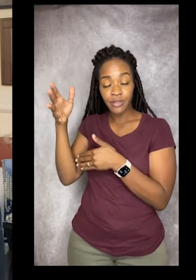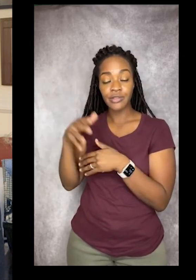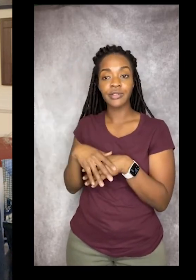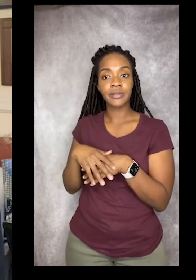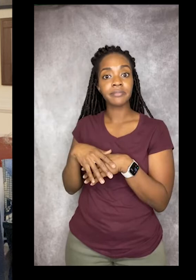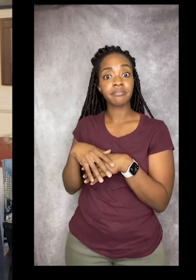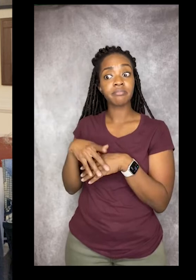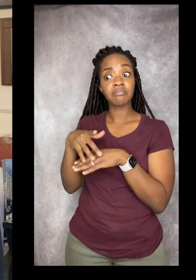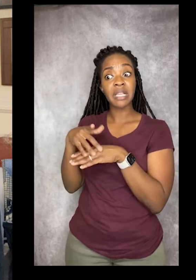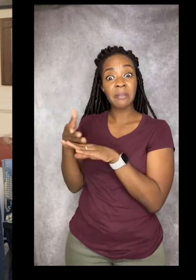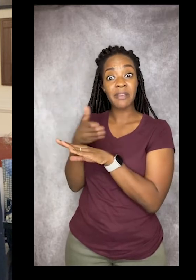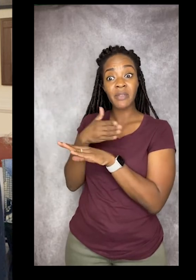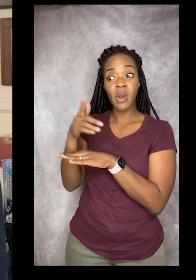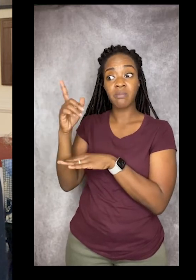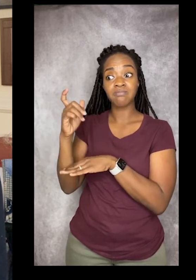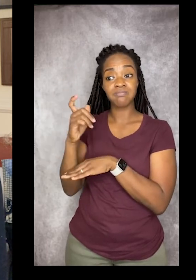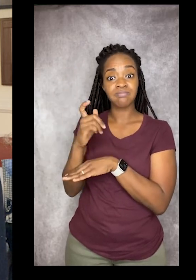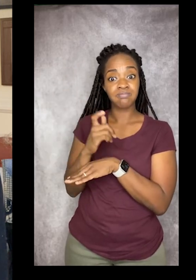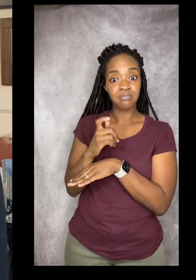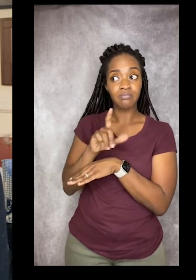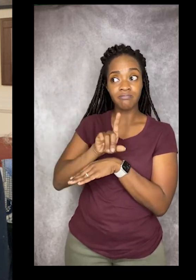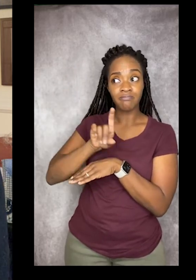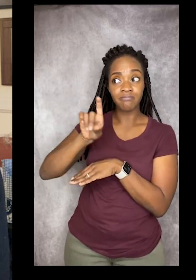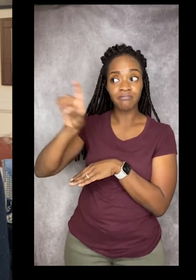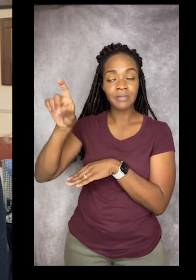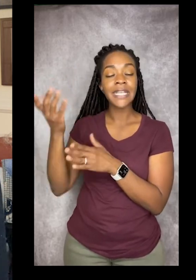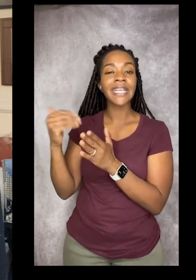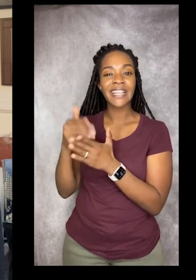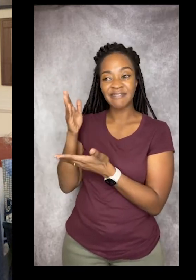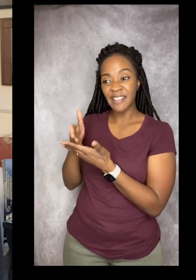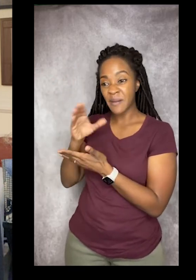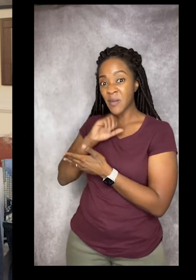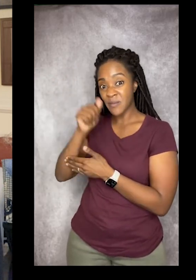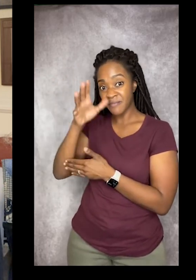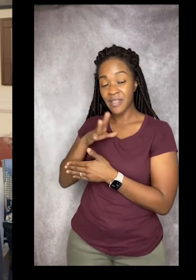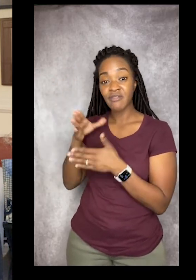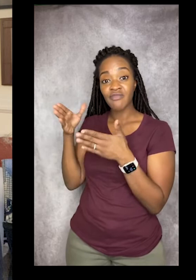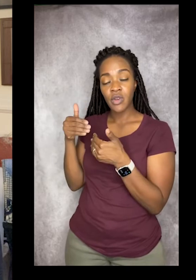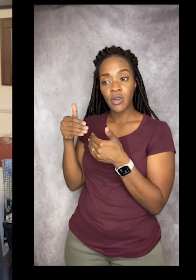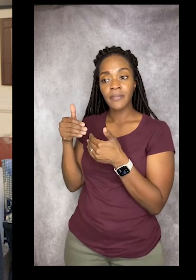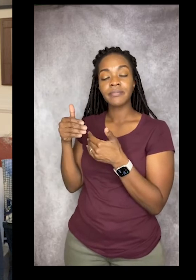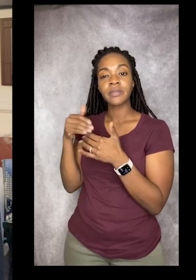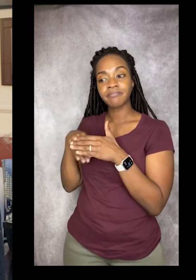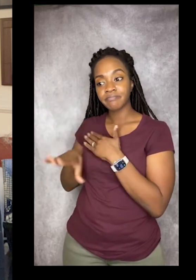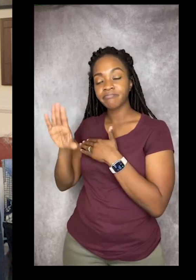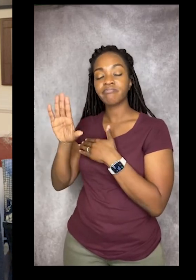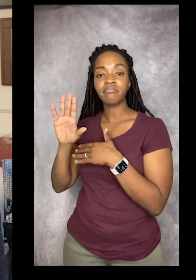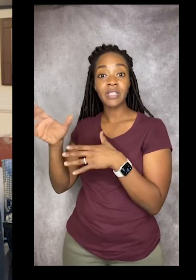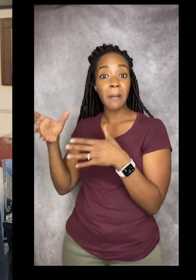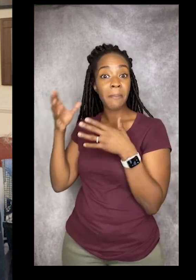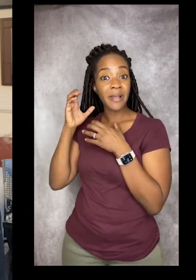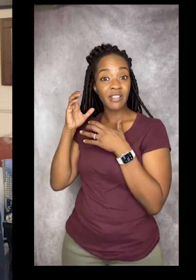where he stopped off before going into his own, where he'd moved to the old man's bed and held up a pillow that he